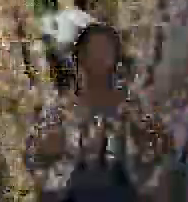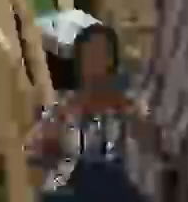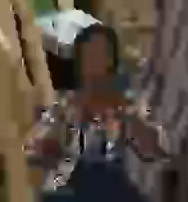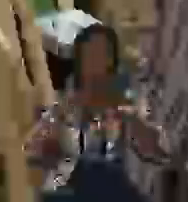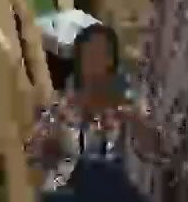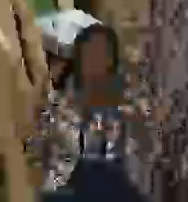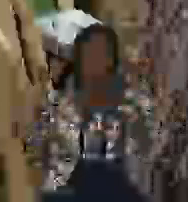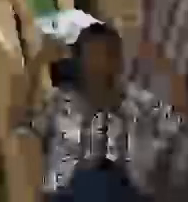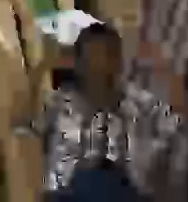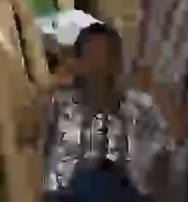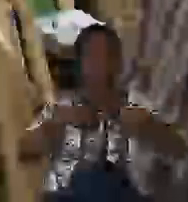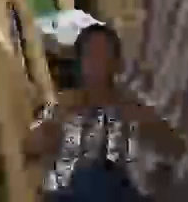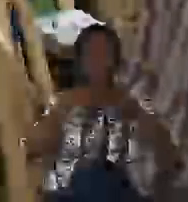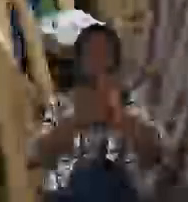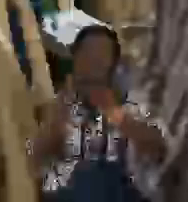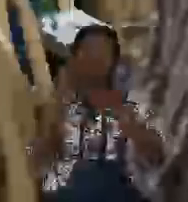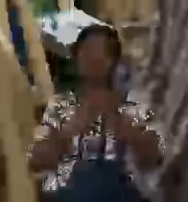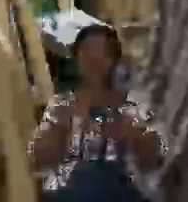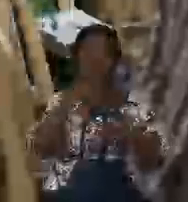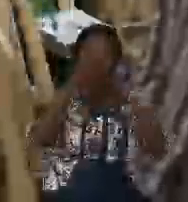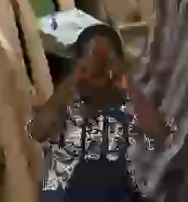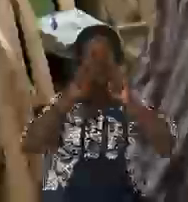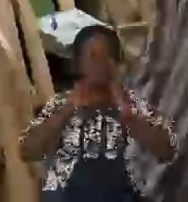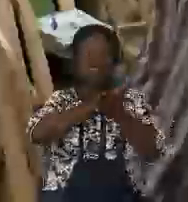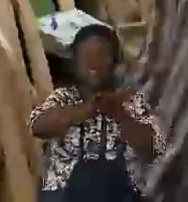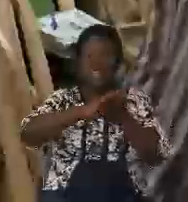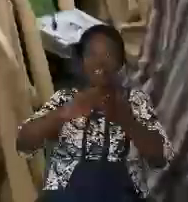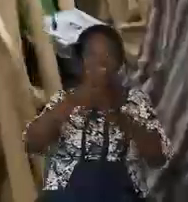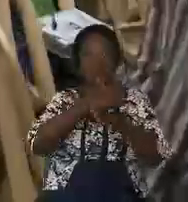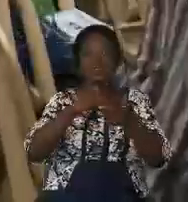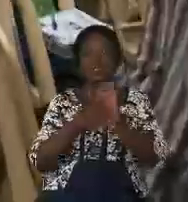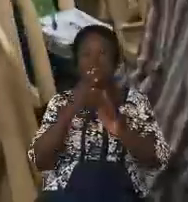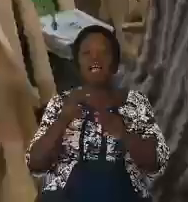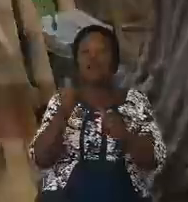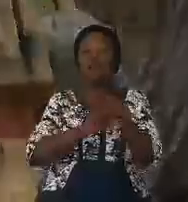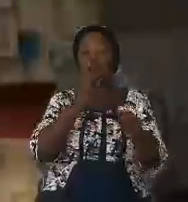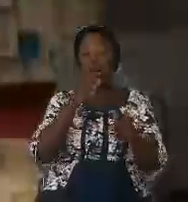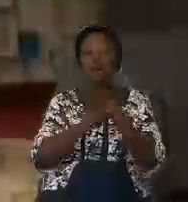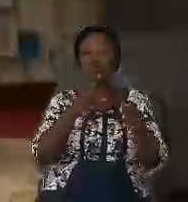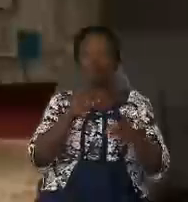come. Success has come. Your tears are wiped away.